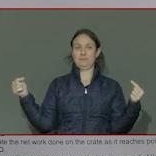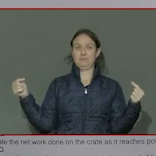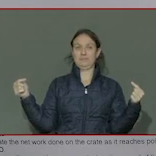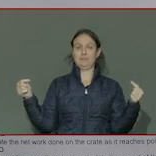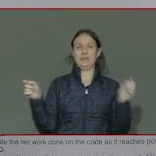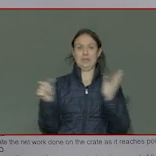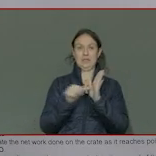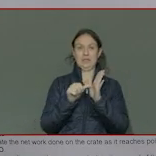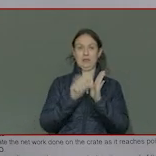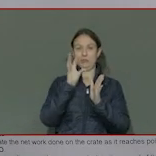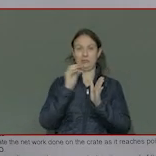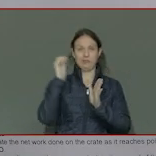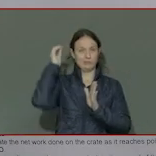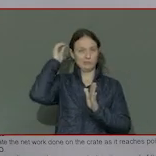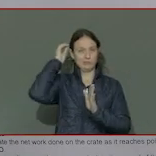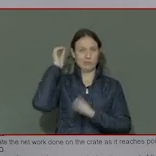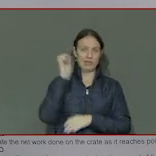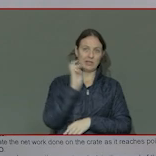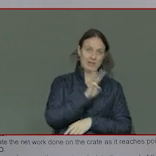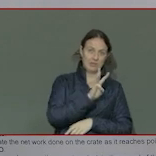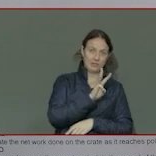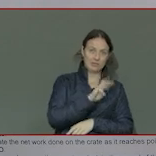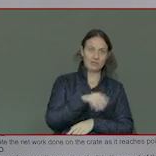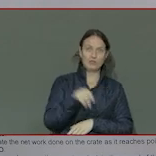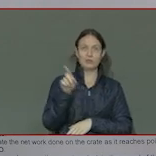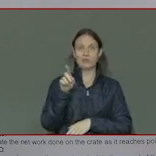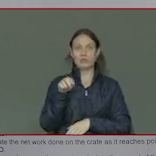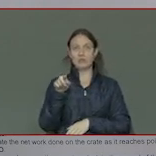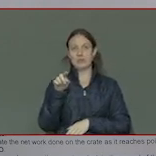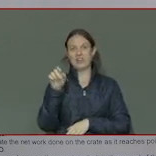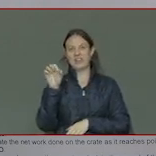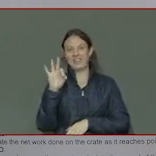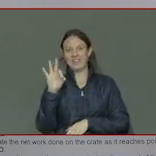about W equals F delta X cos theta.